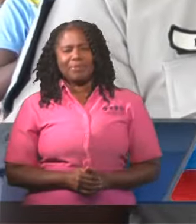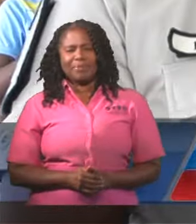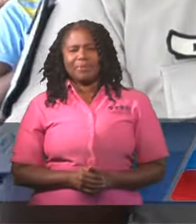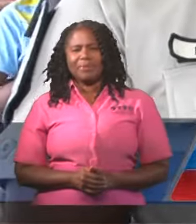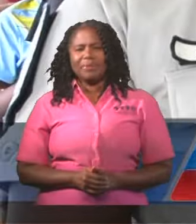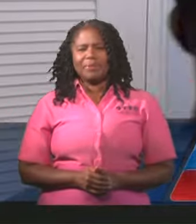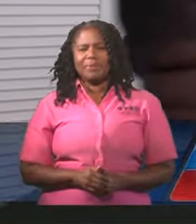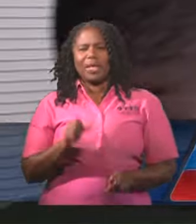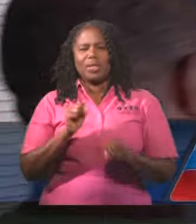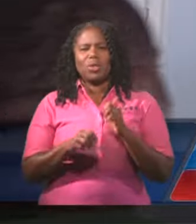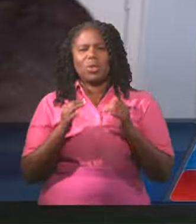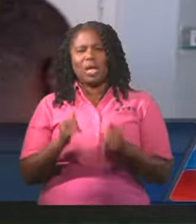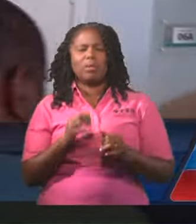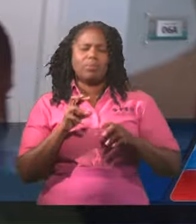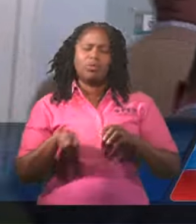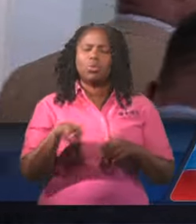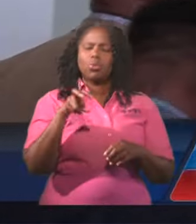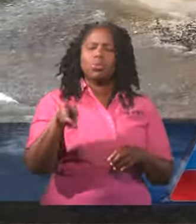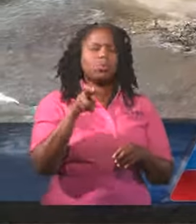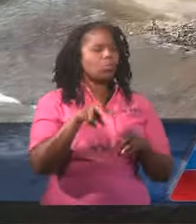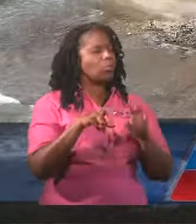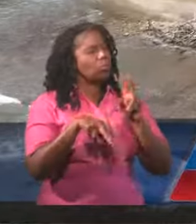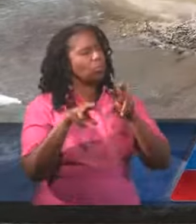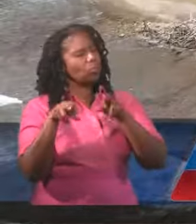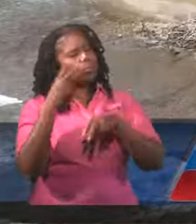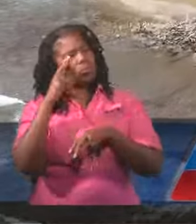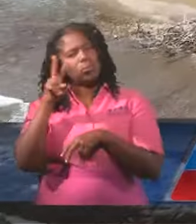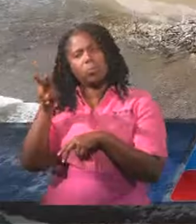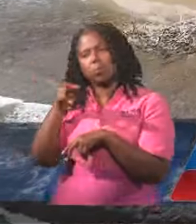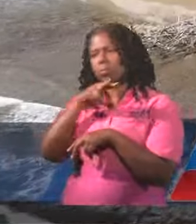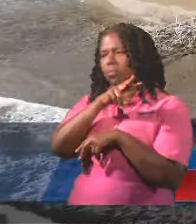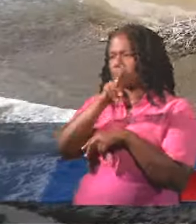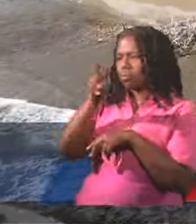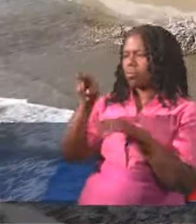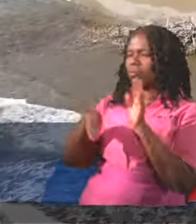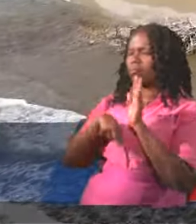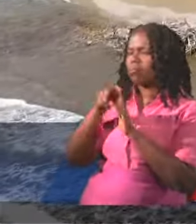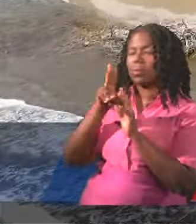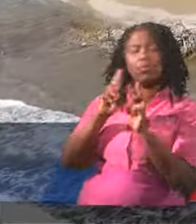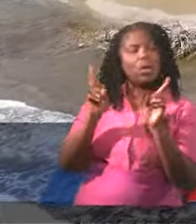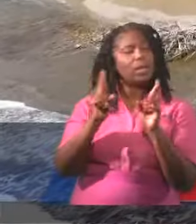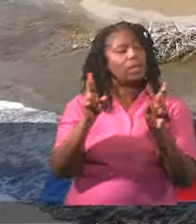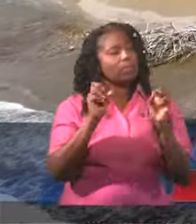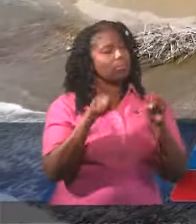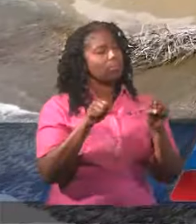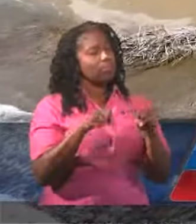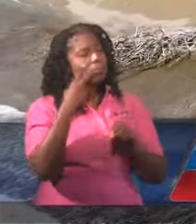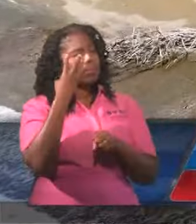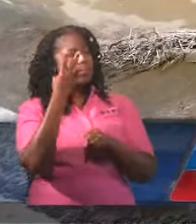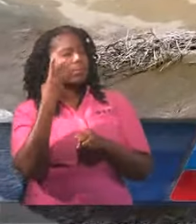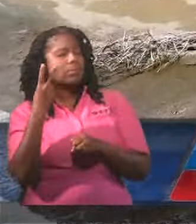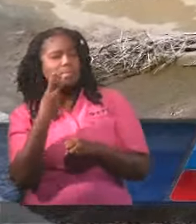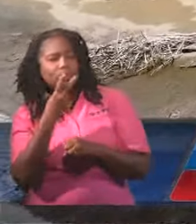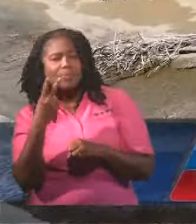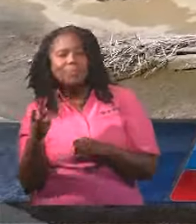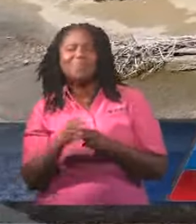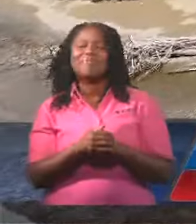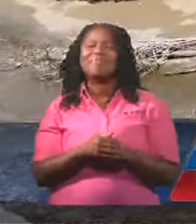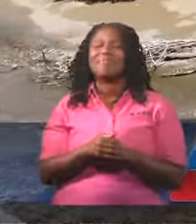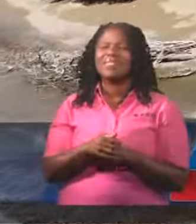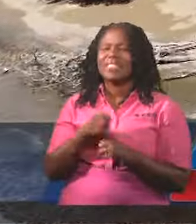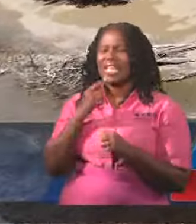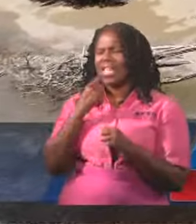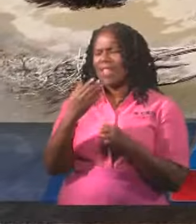to ensure the hotel's readiness to welcome visitors were conducted. He applauded host community Speyside for their